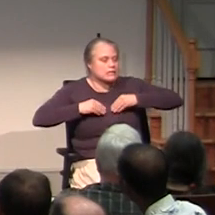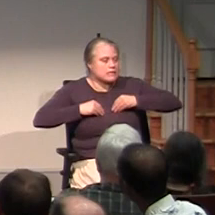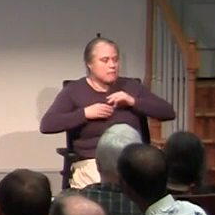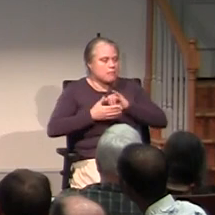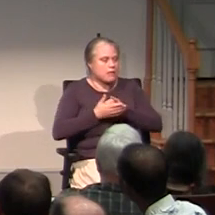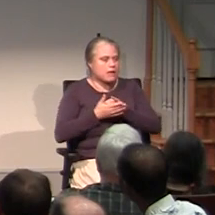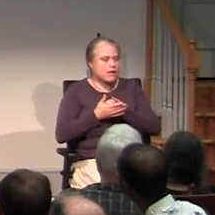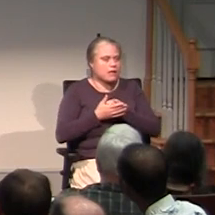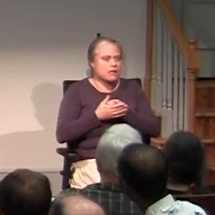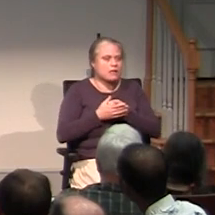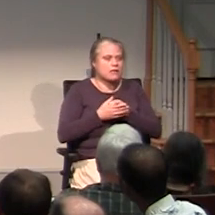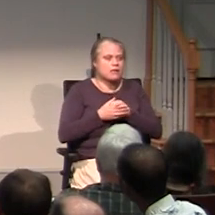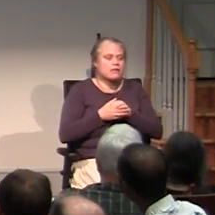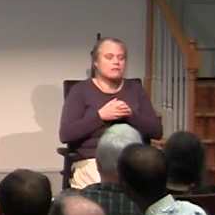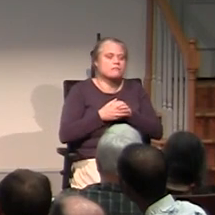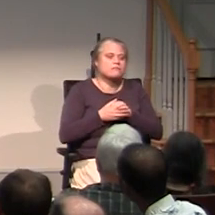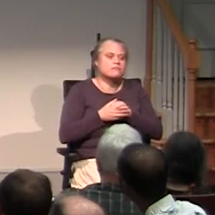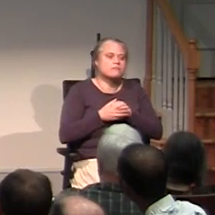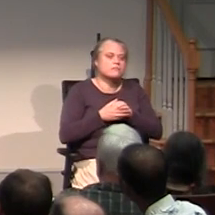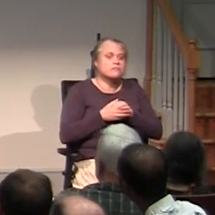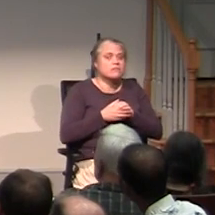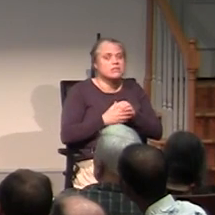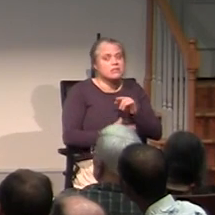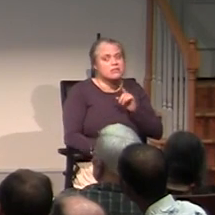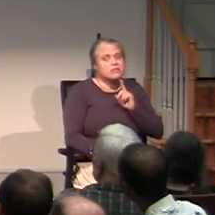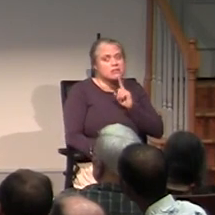And in truth,